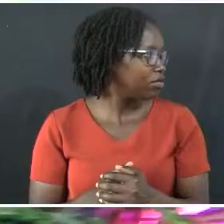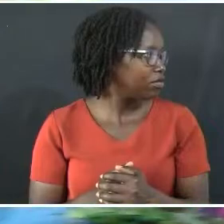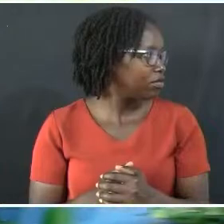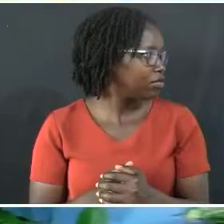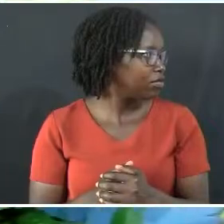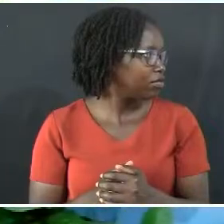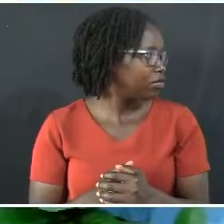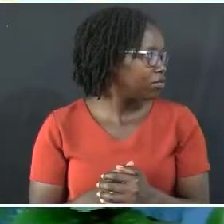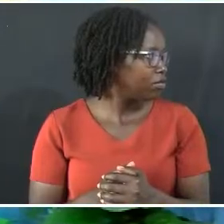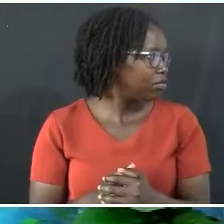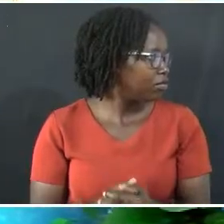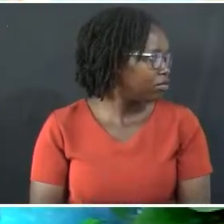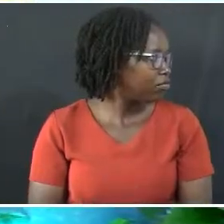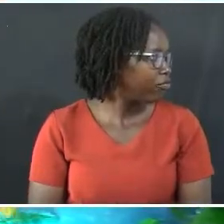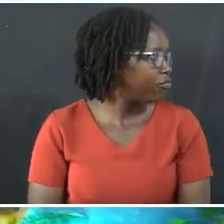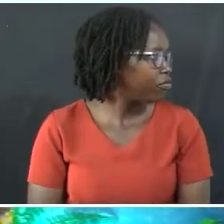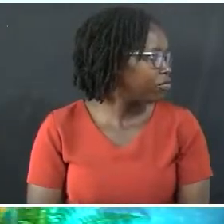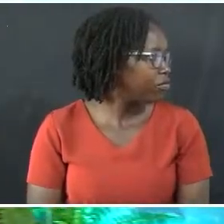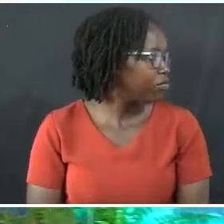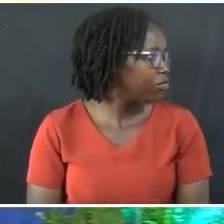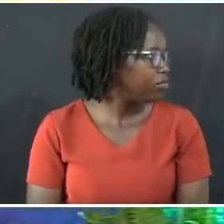Yes, please come.